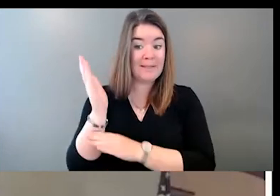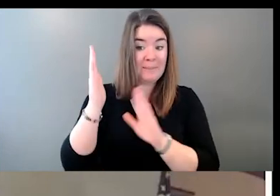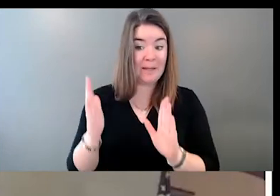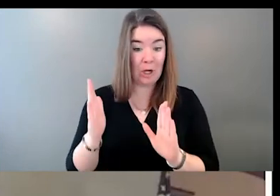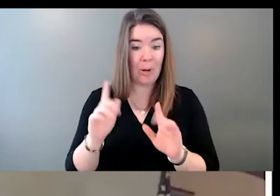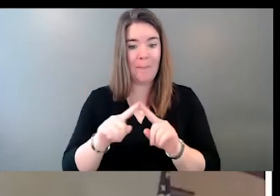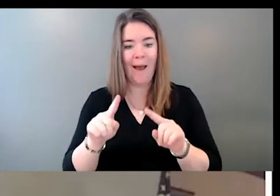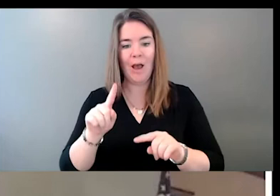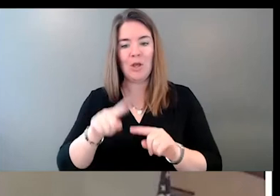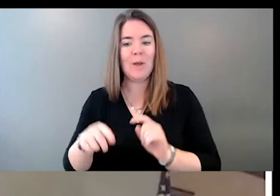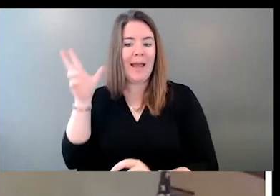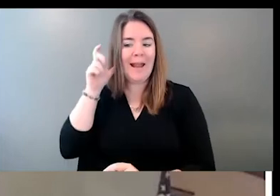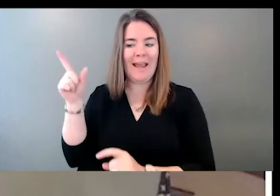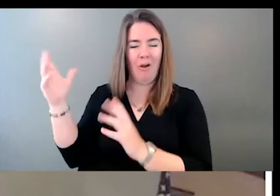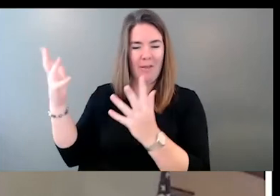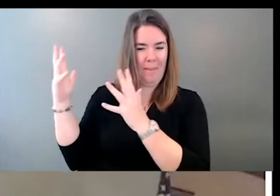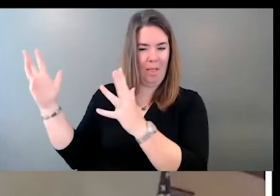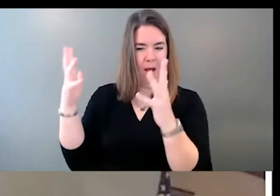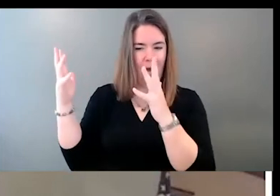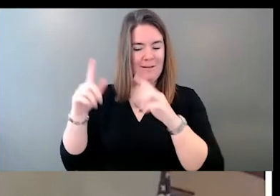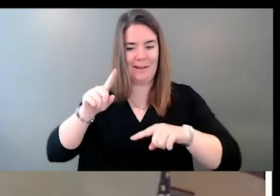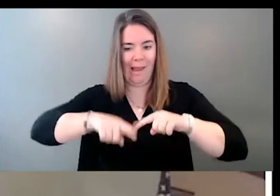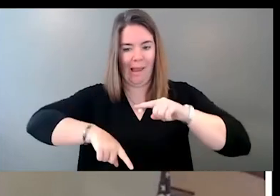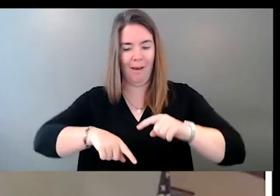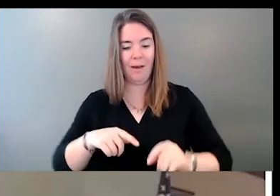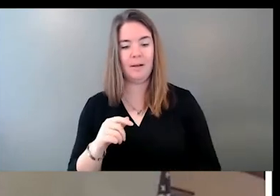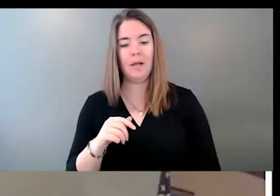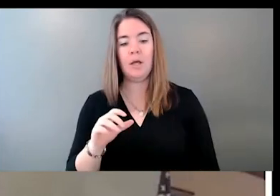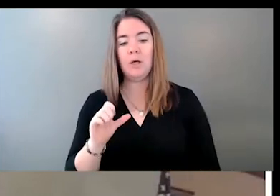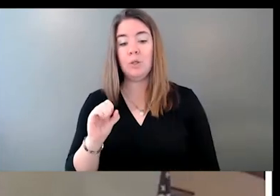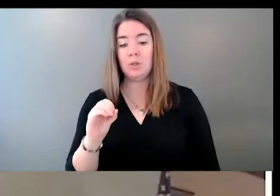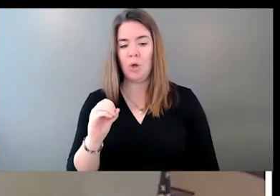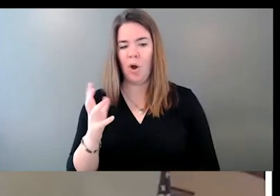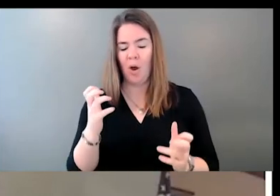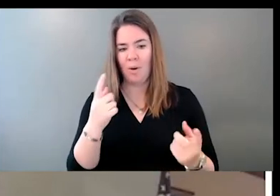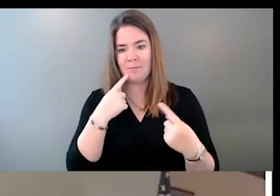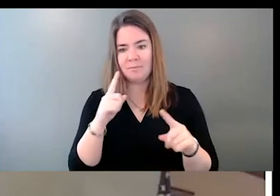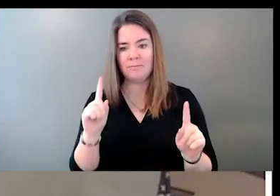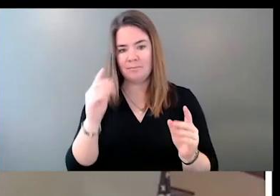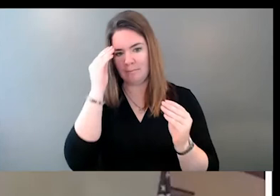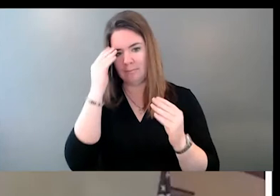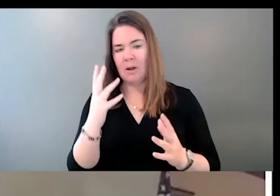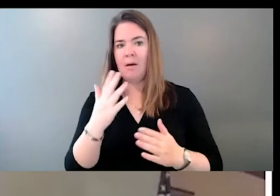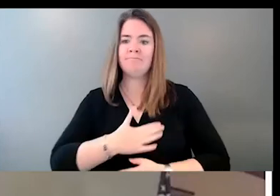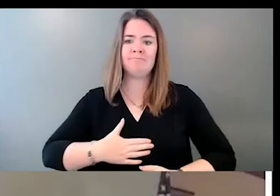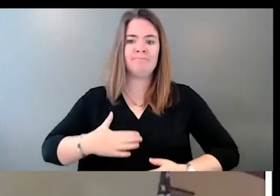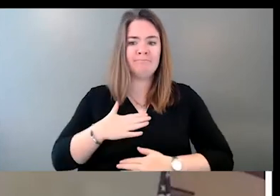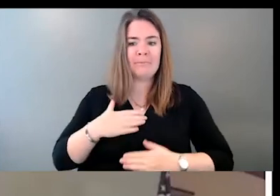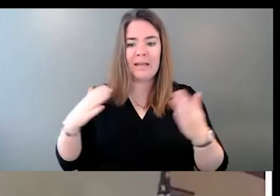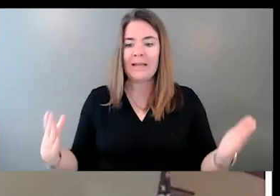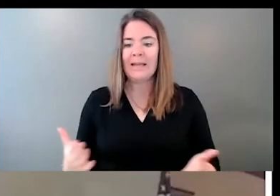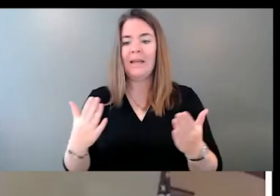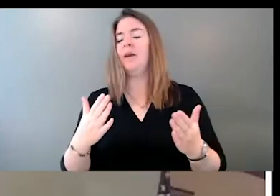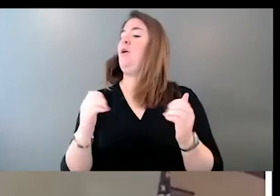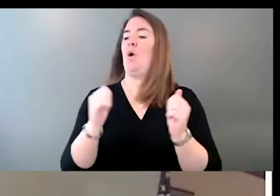to hear the applause in the audience. So I just want to say what a pleasure it is to be here among the best and